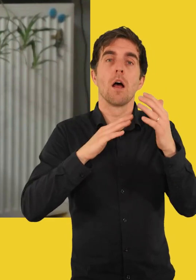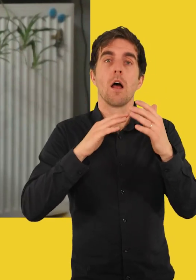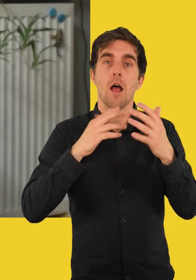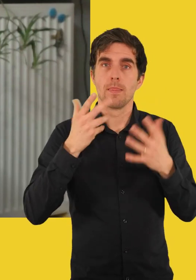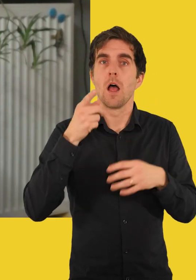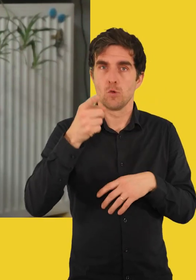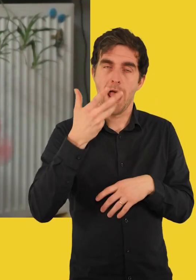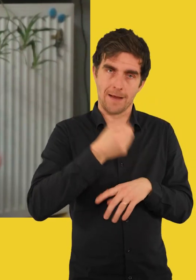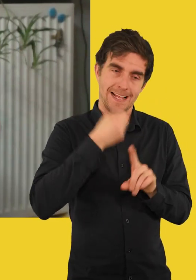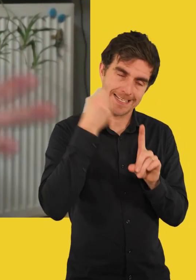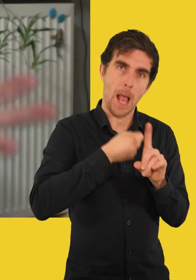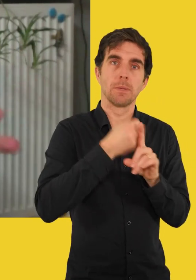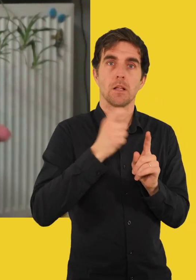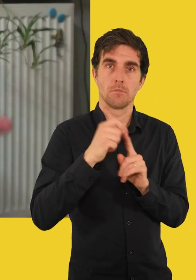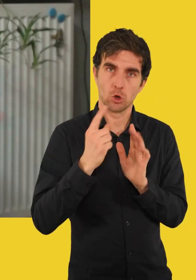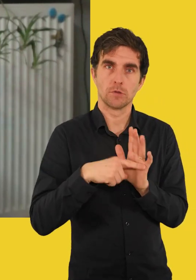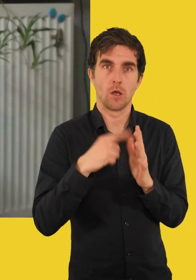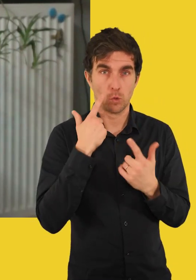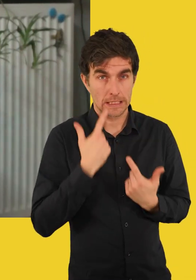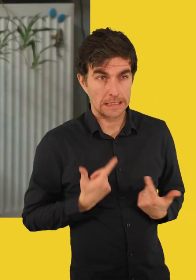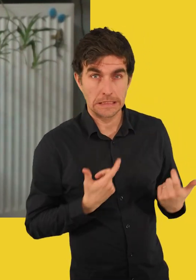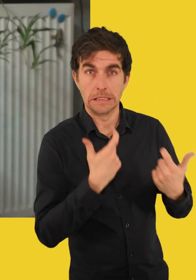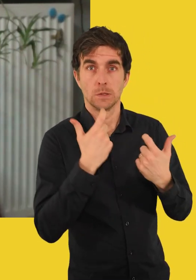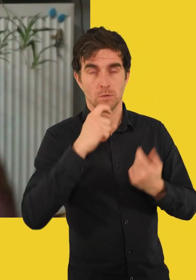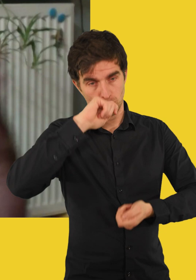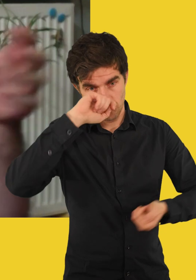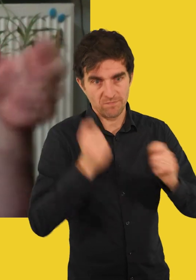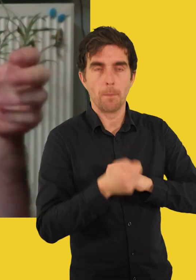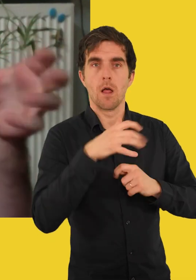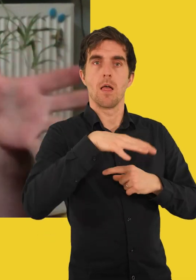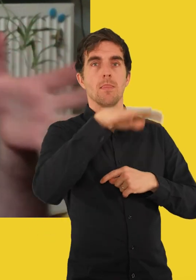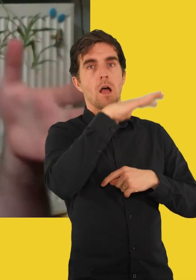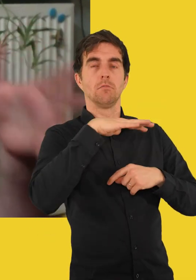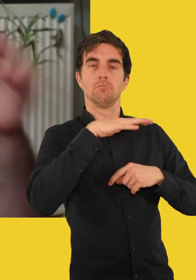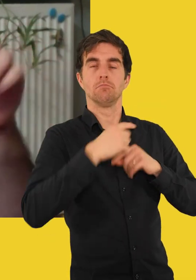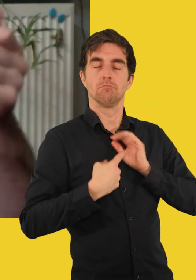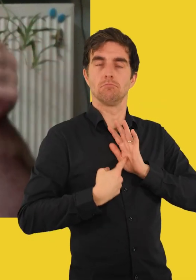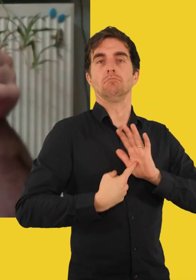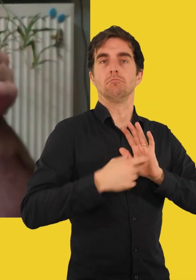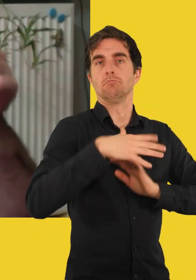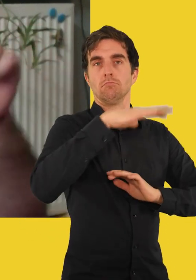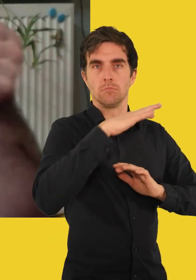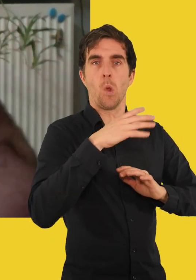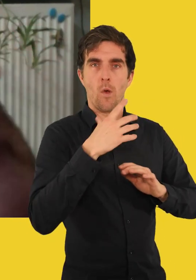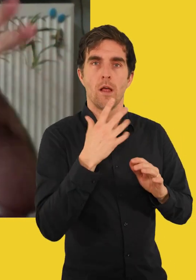you have campaigns or projects that seek to reform the status quo, you think of it as working from the